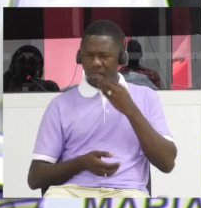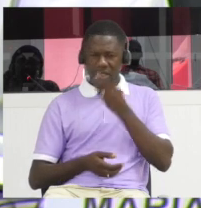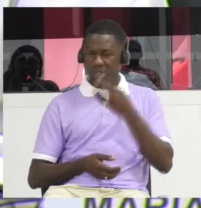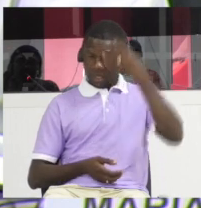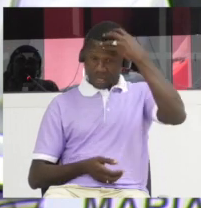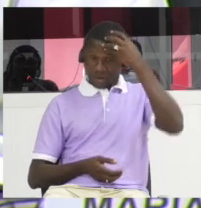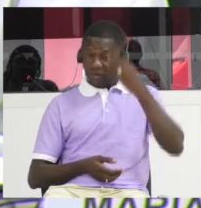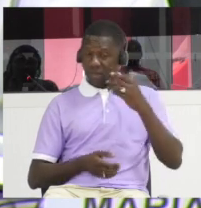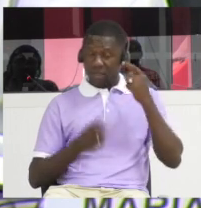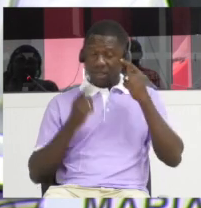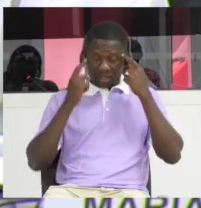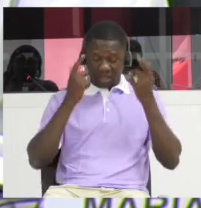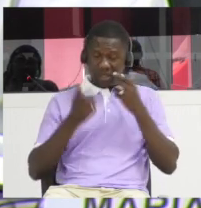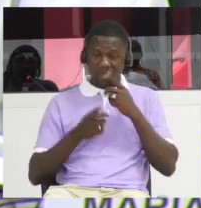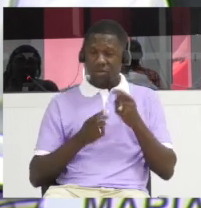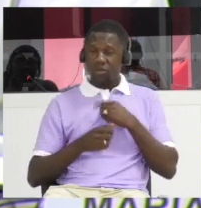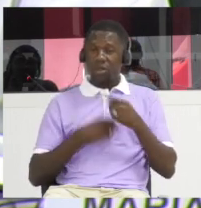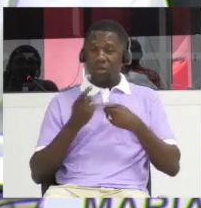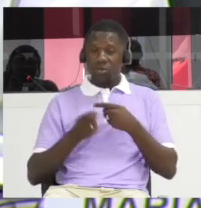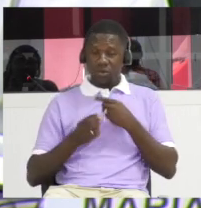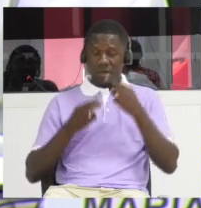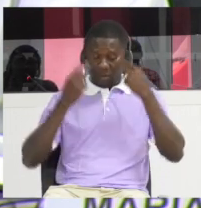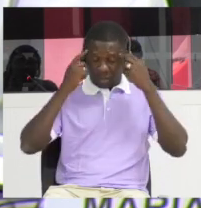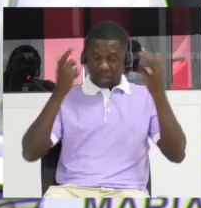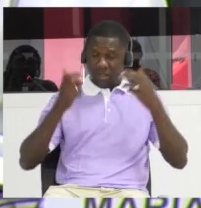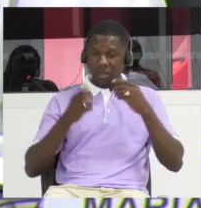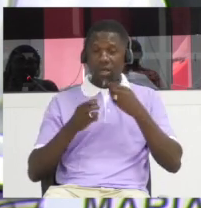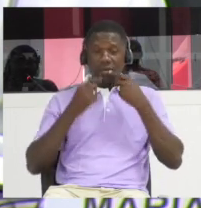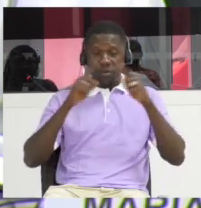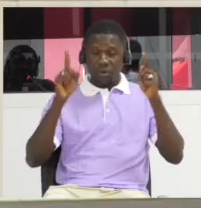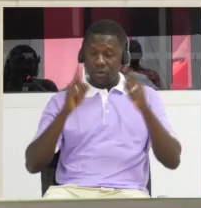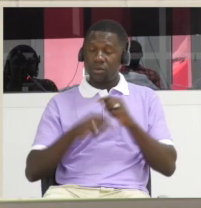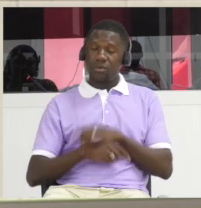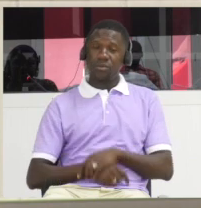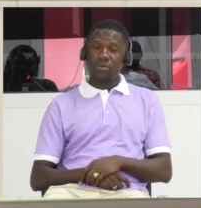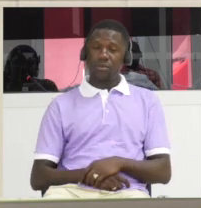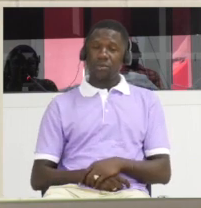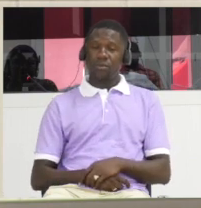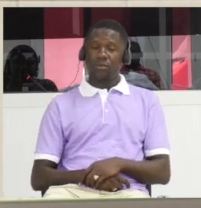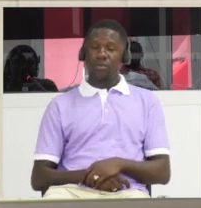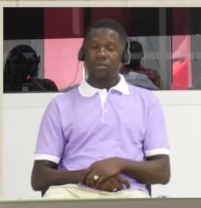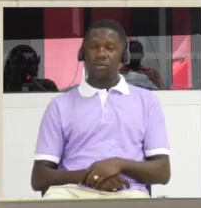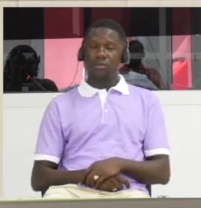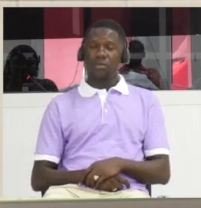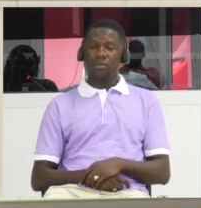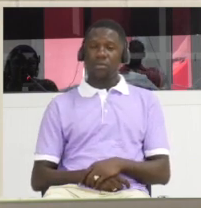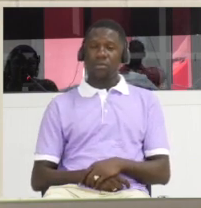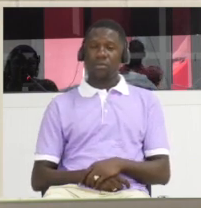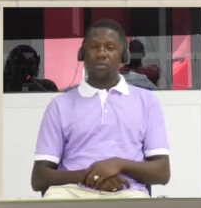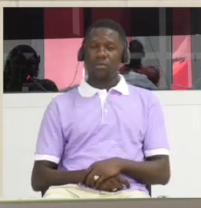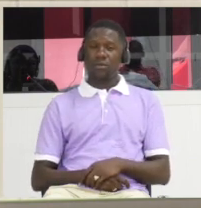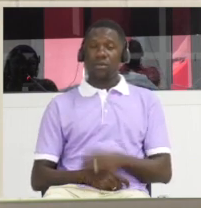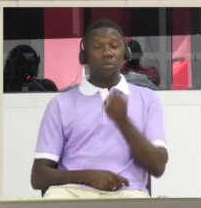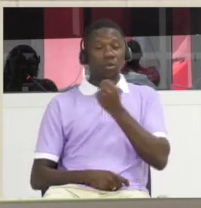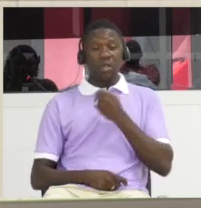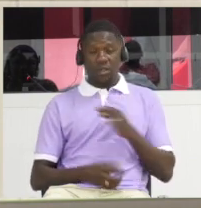to analyzing intelligence information? Because there was this